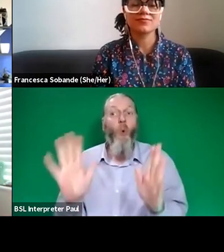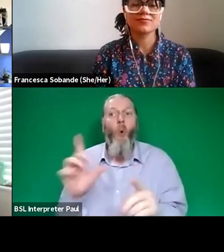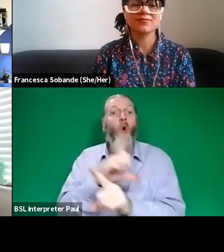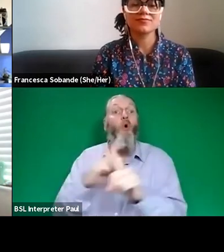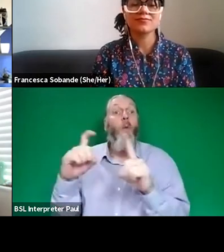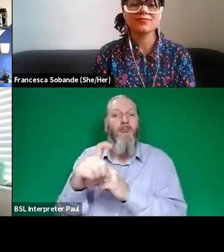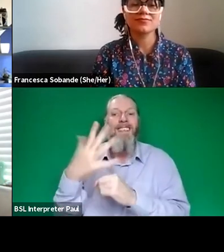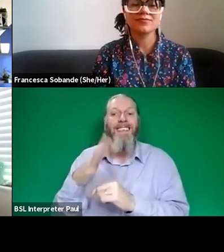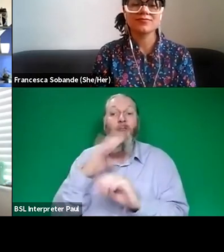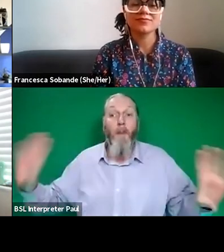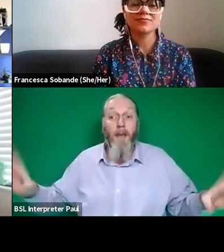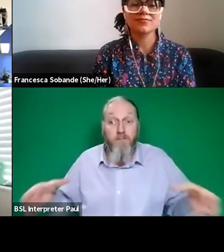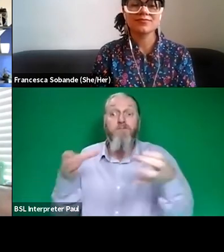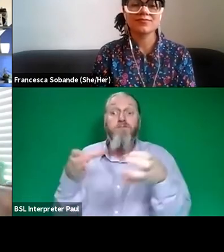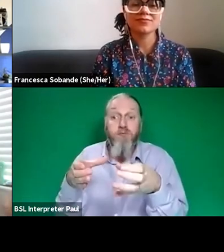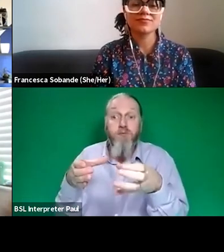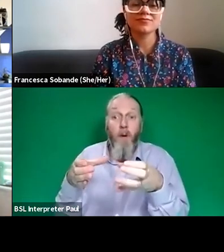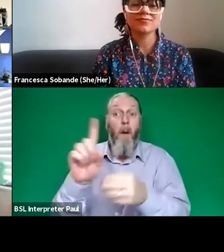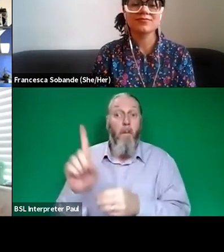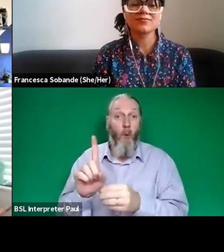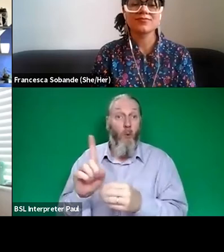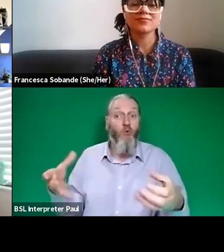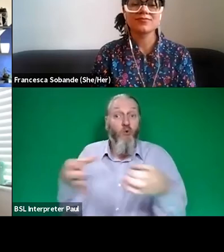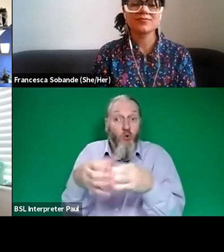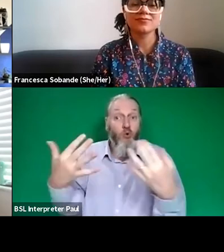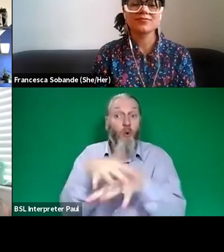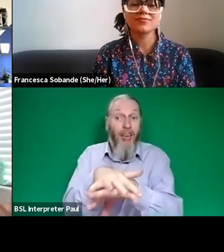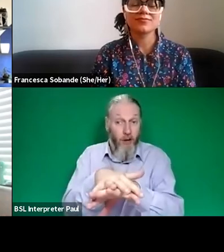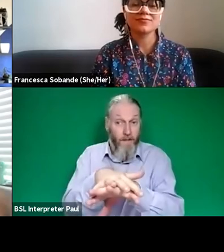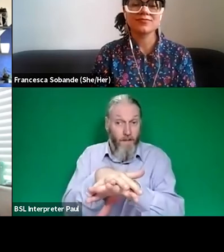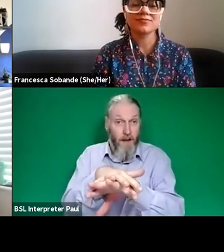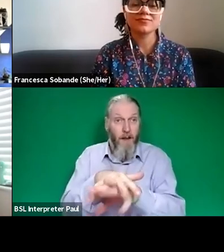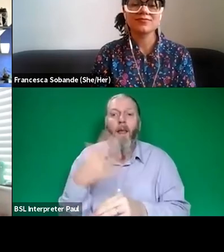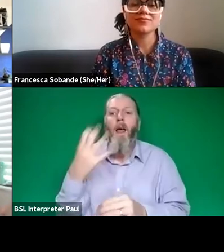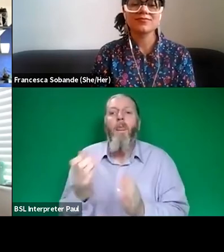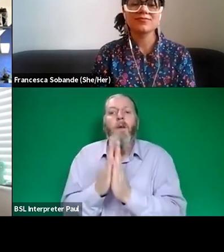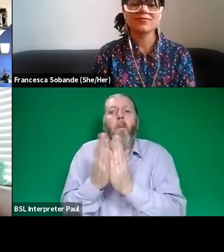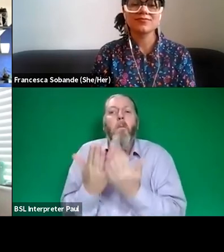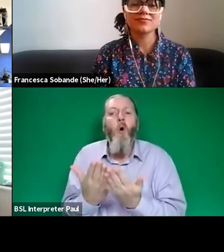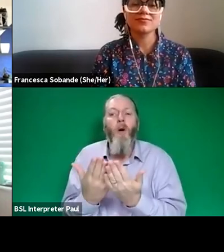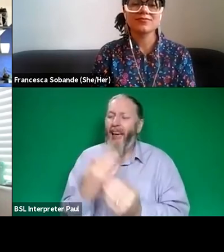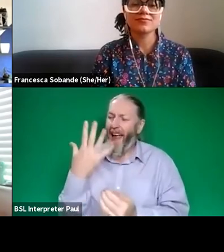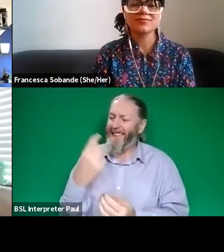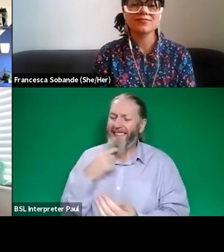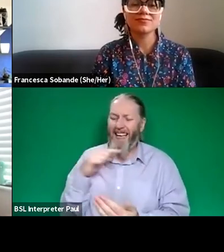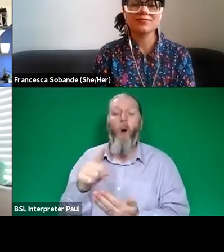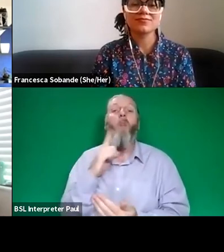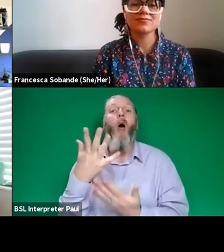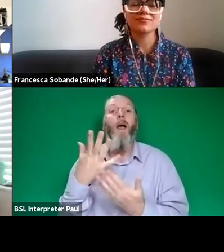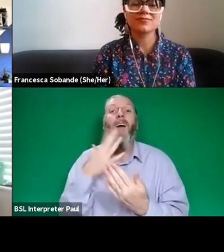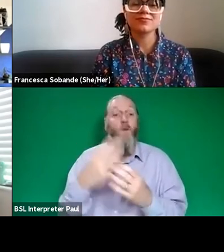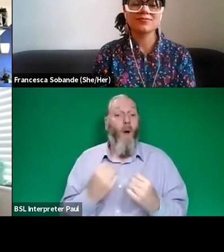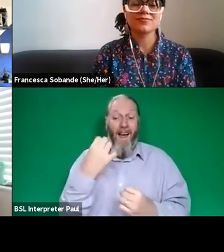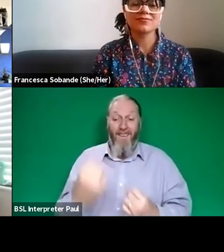has a great, great, great analysis of what exactly coalition building as a form of power building can look like and what it is.